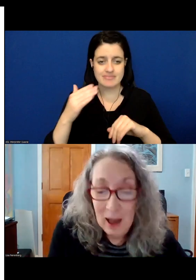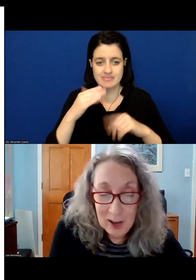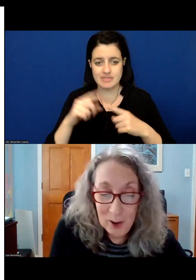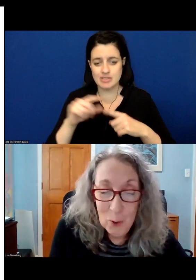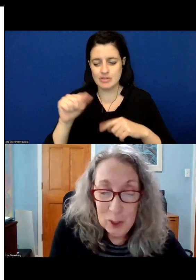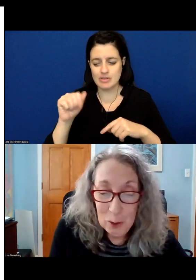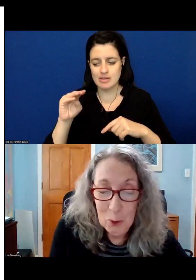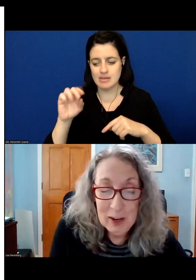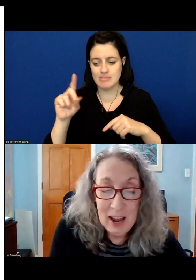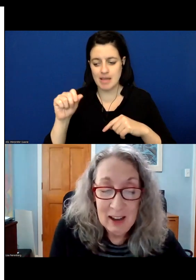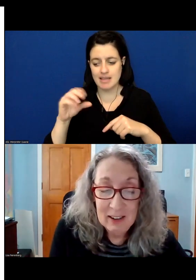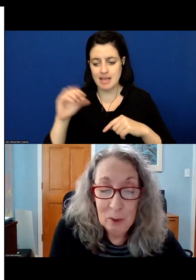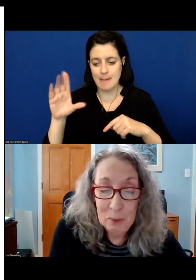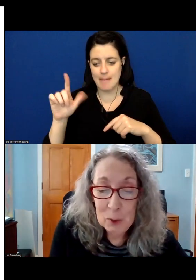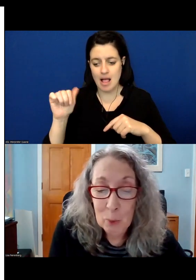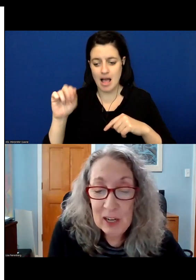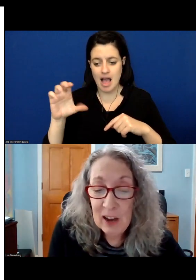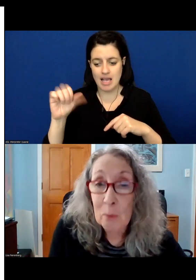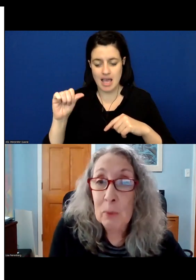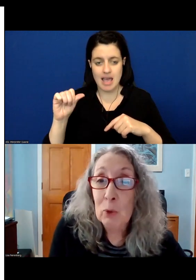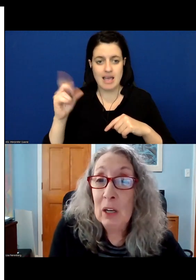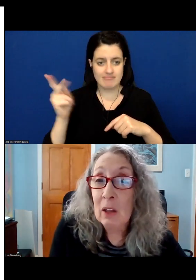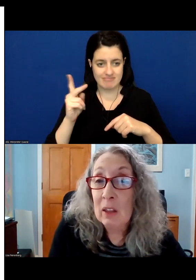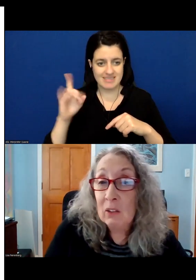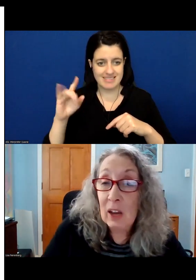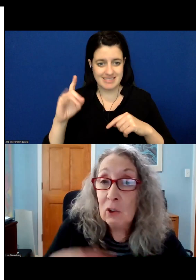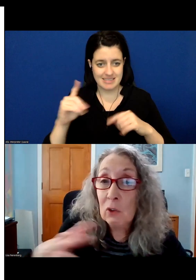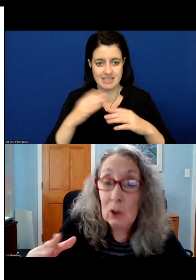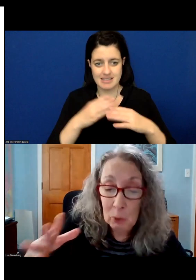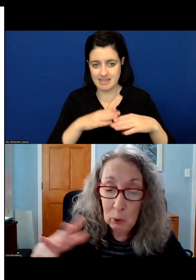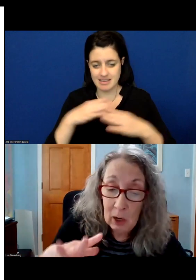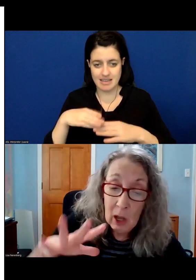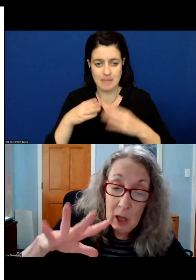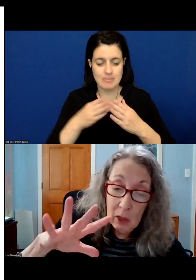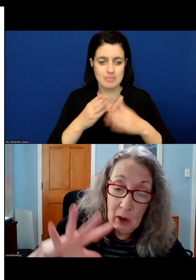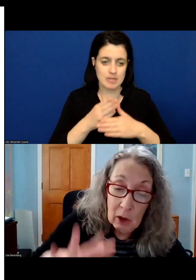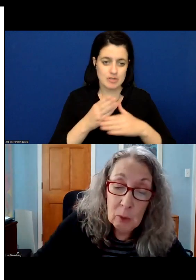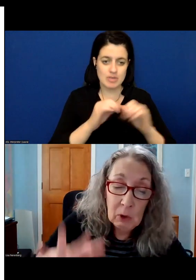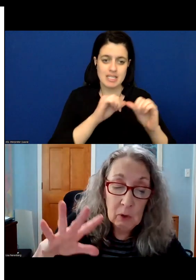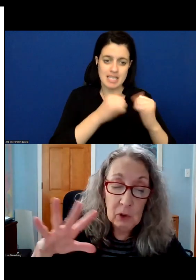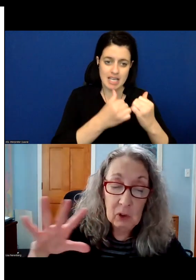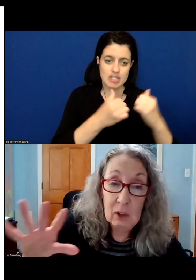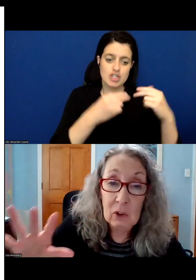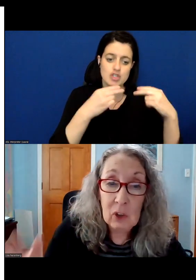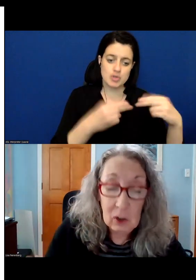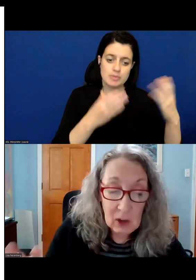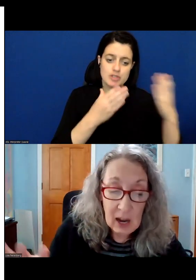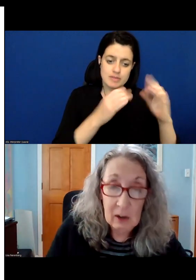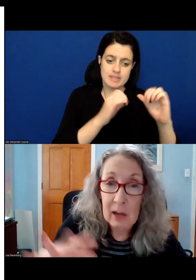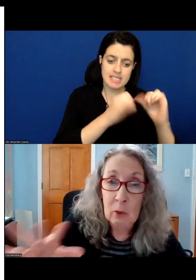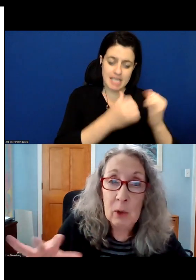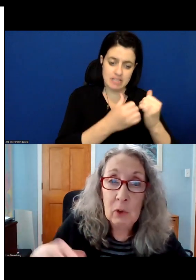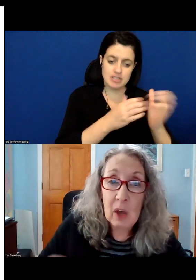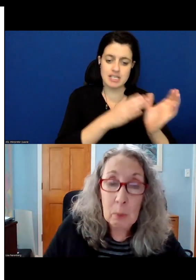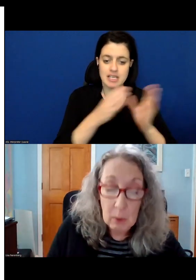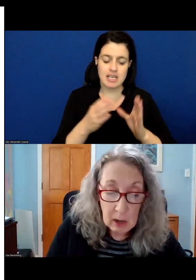Amanda and Blanca, who went through it and helped us break down between these agencies, between the human services agencies and